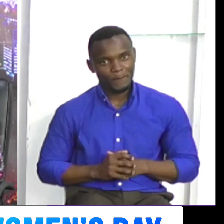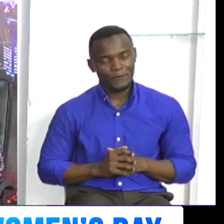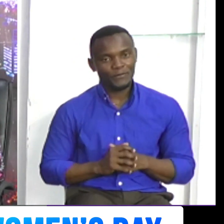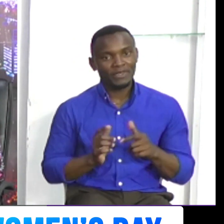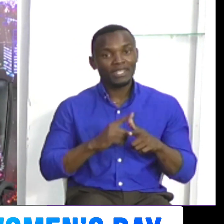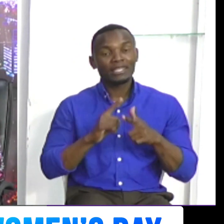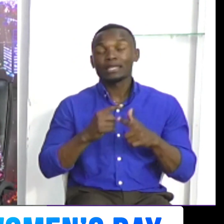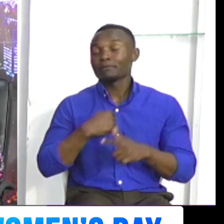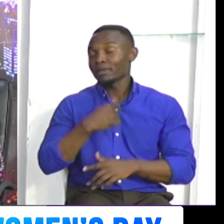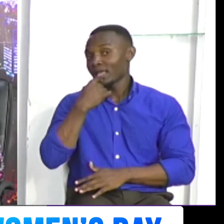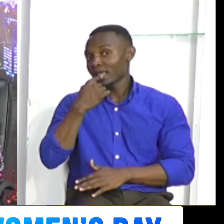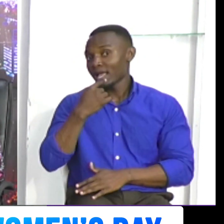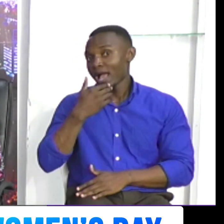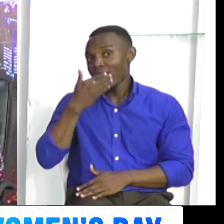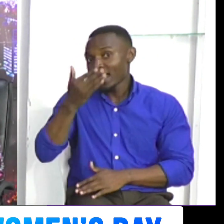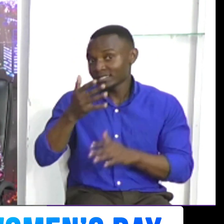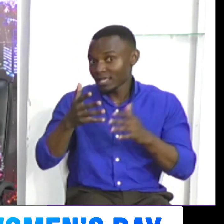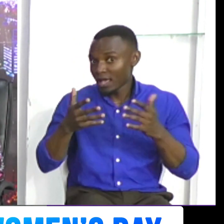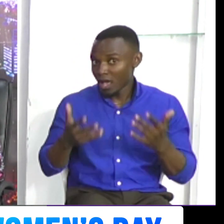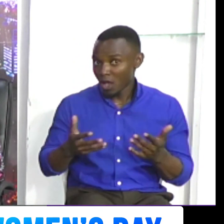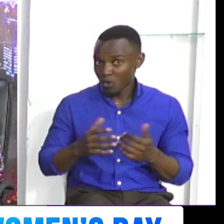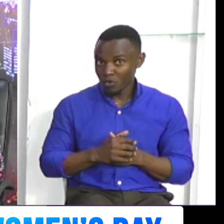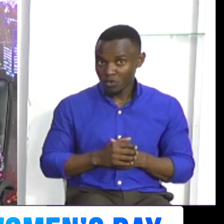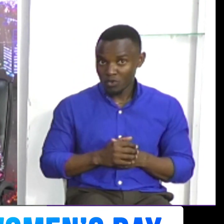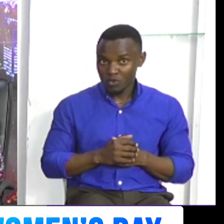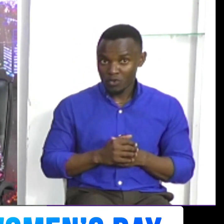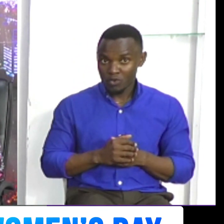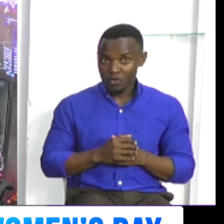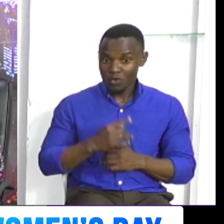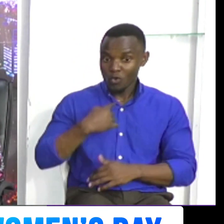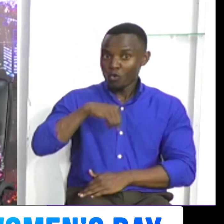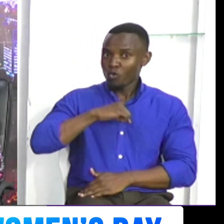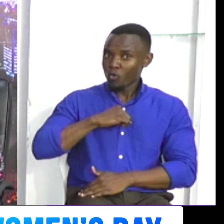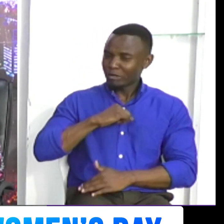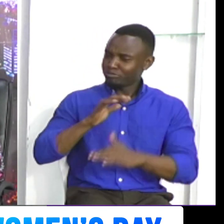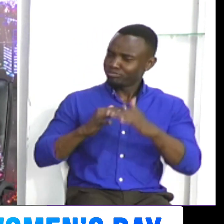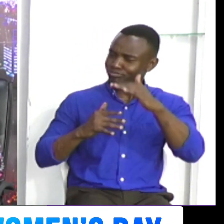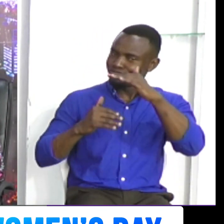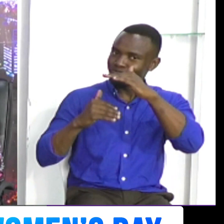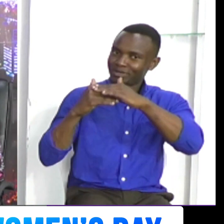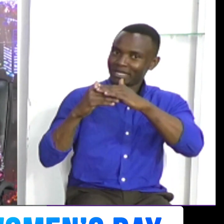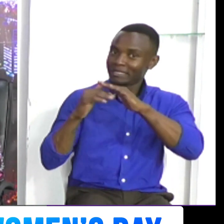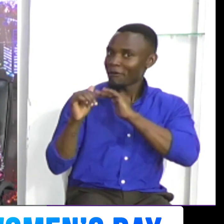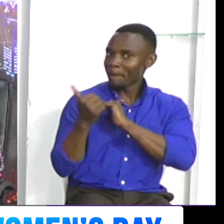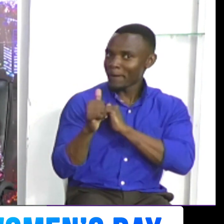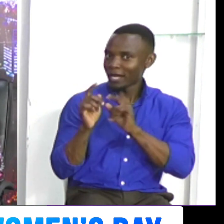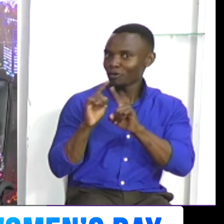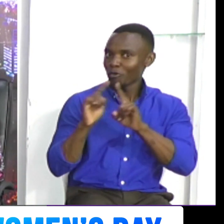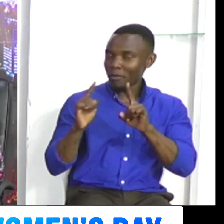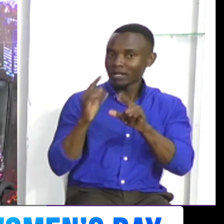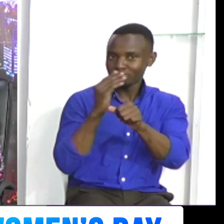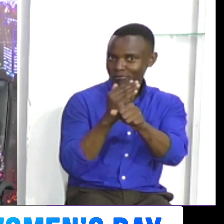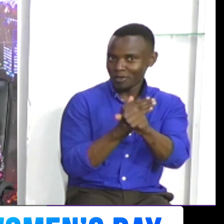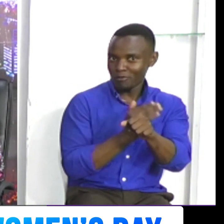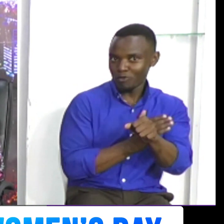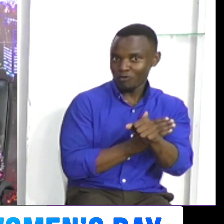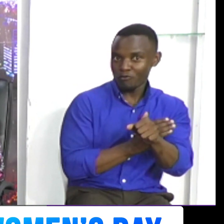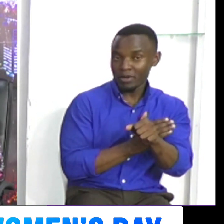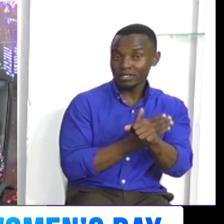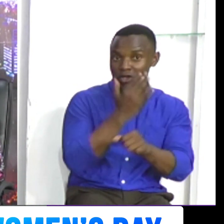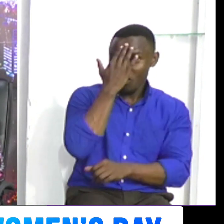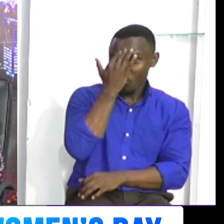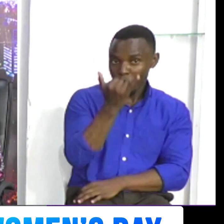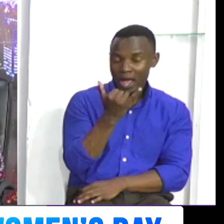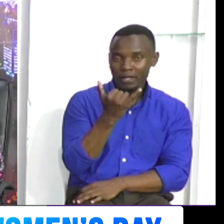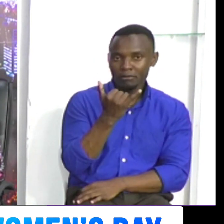like, okay, my answer was, we are not yet there, but I can say there's an improvement, yes. Because I can see that